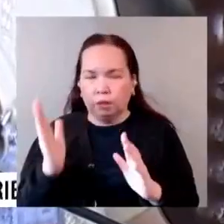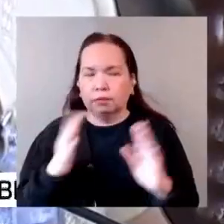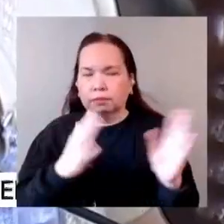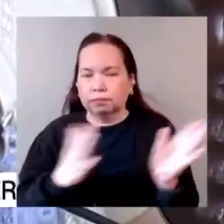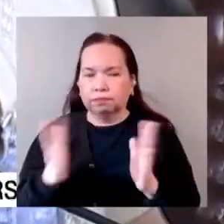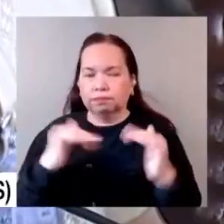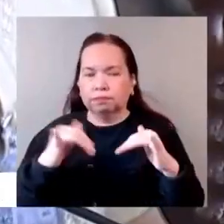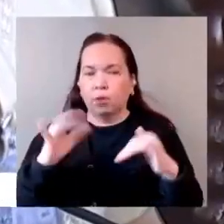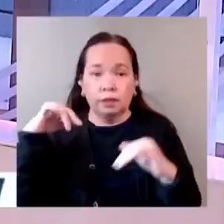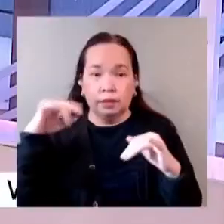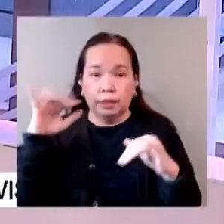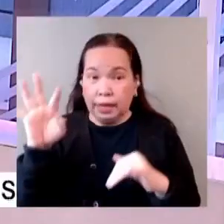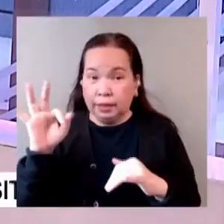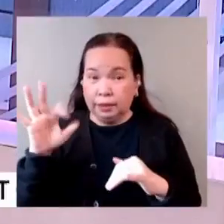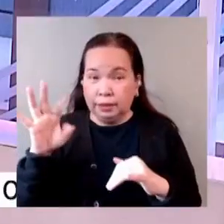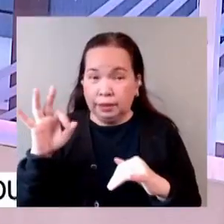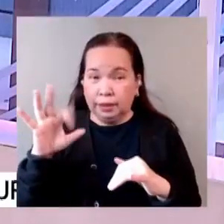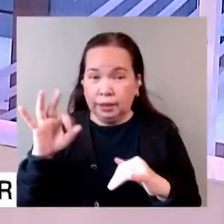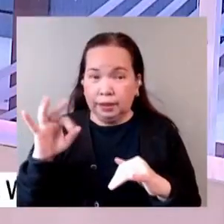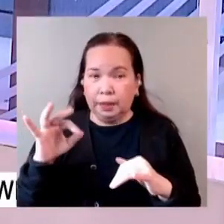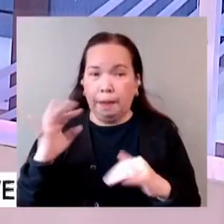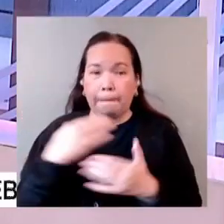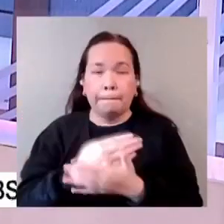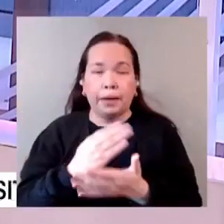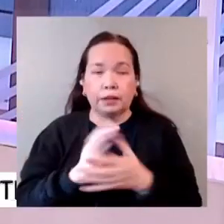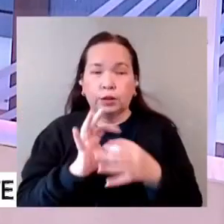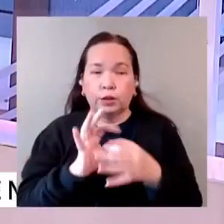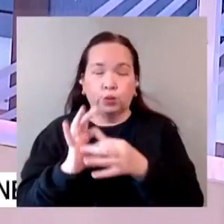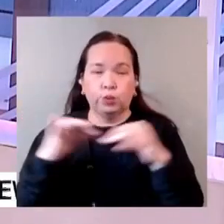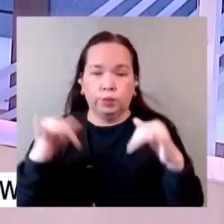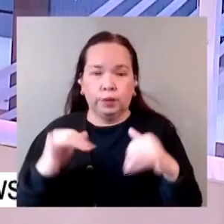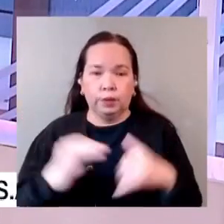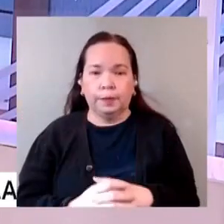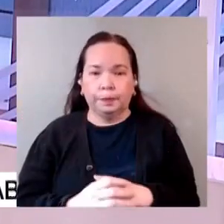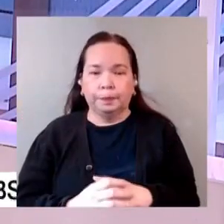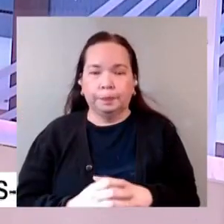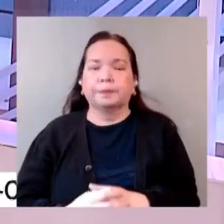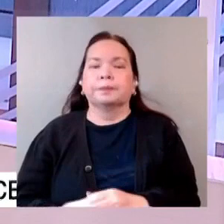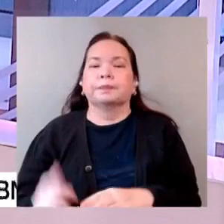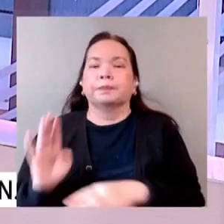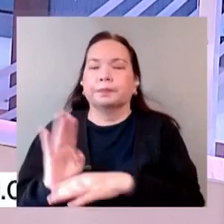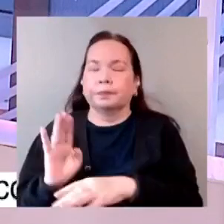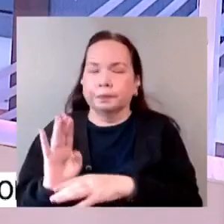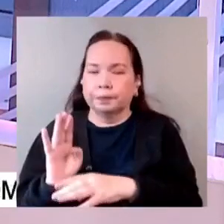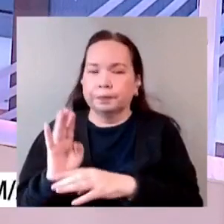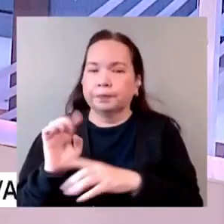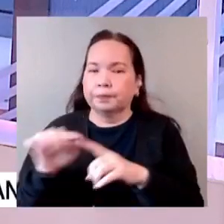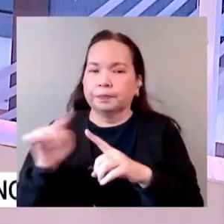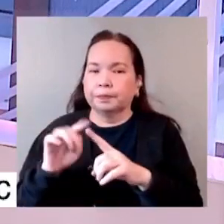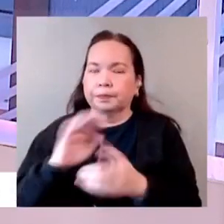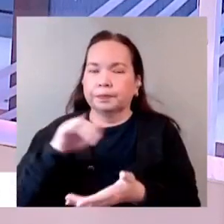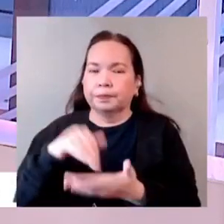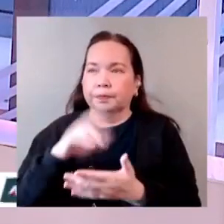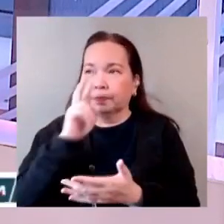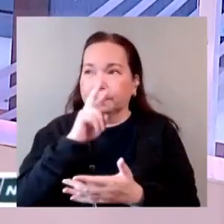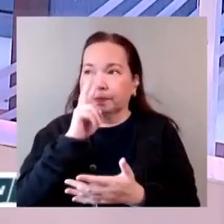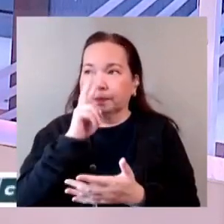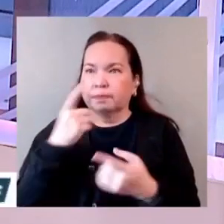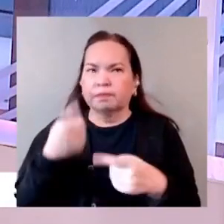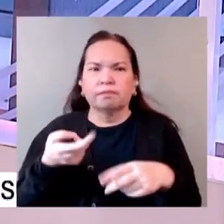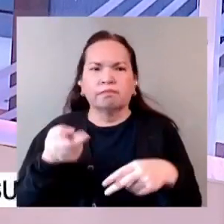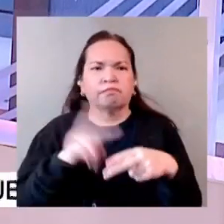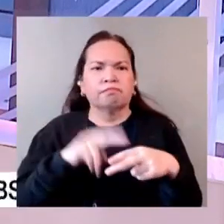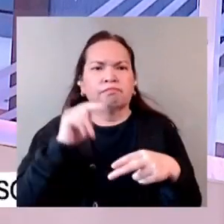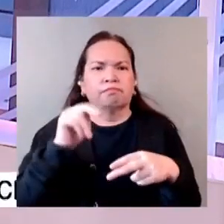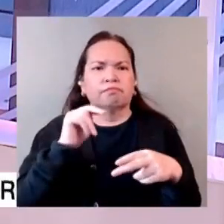19th. Businesses in Central Visayas warn of possible layoffs due to the wage hike in the region, which takes effect